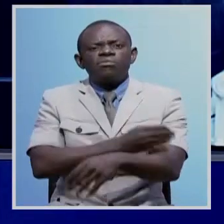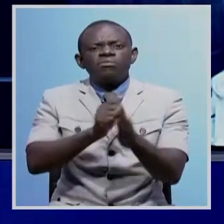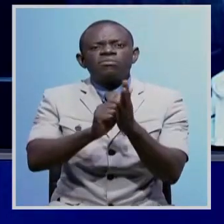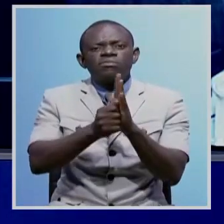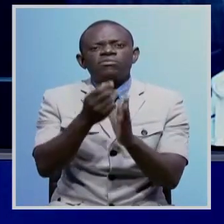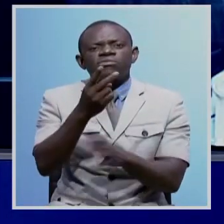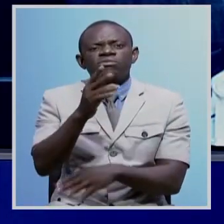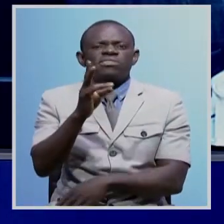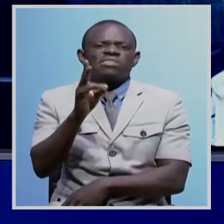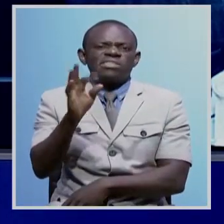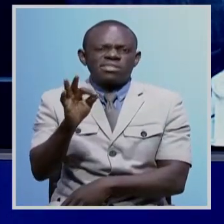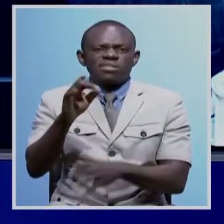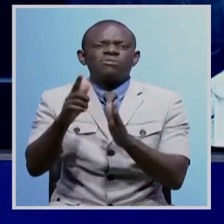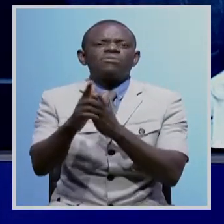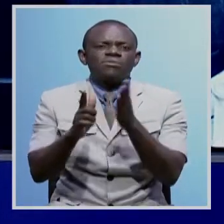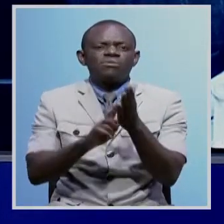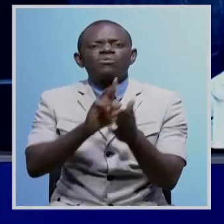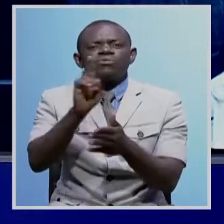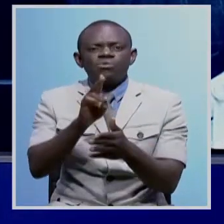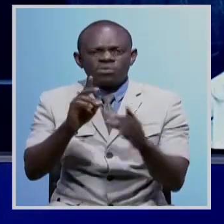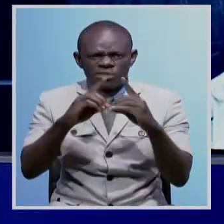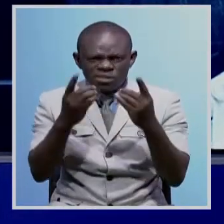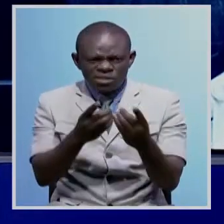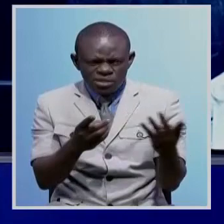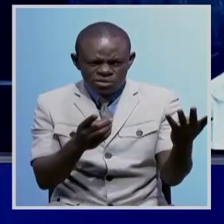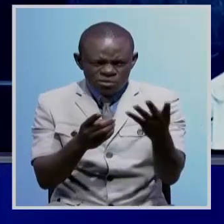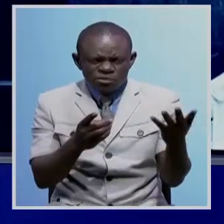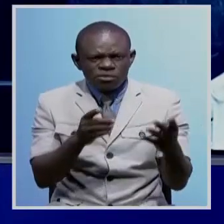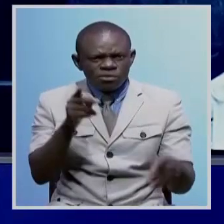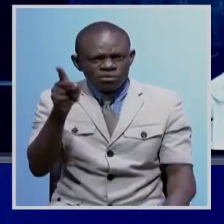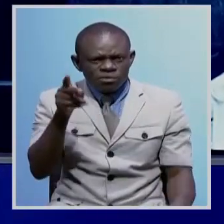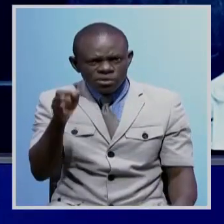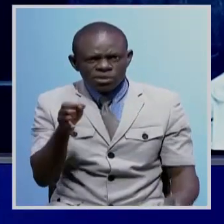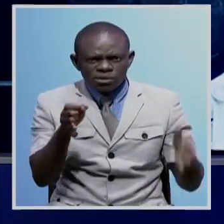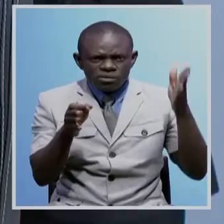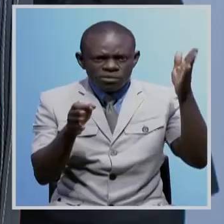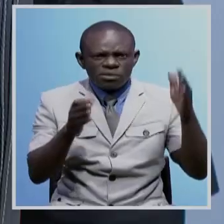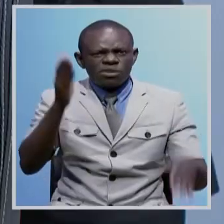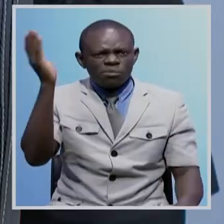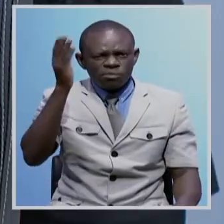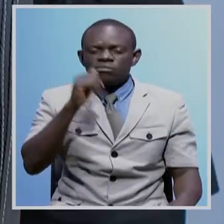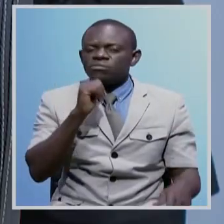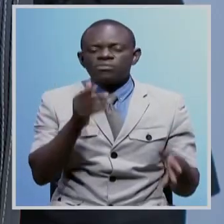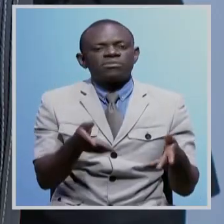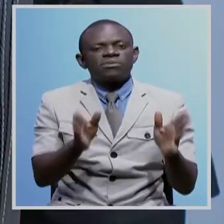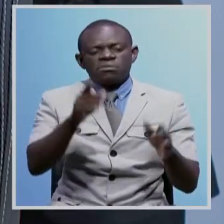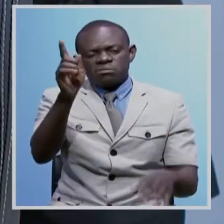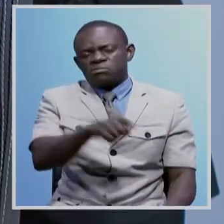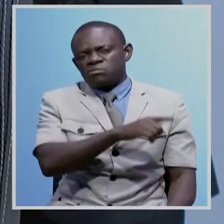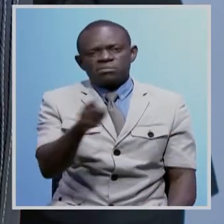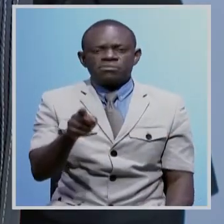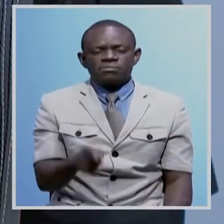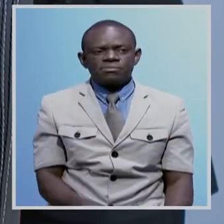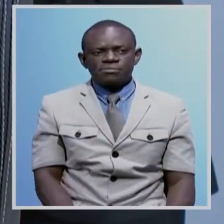UPND's campaigns in the affected districts. Details in the following report by Hanok Kasama. The